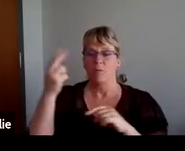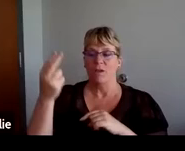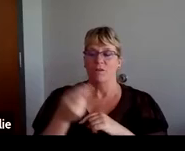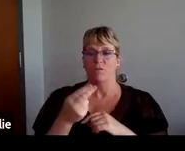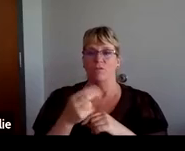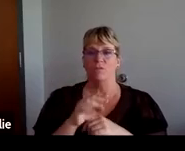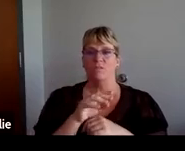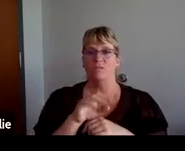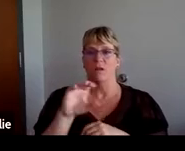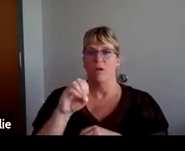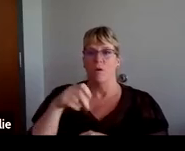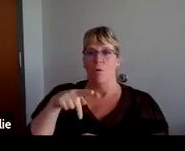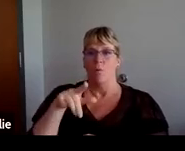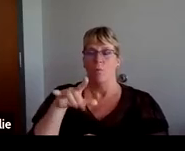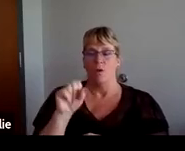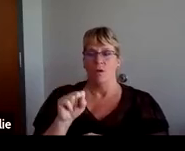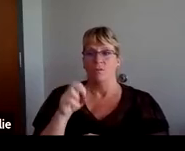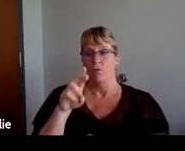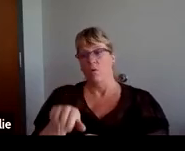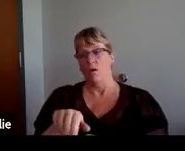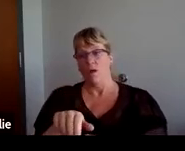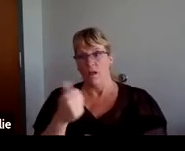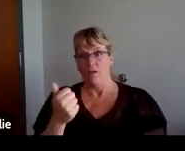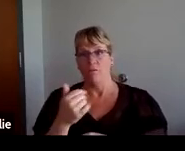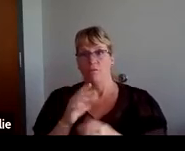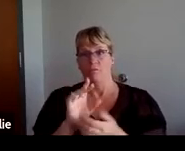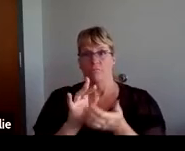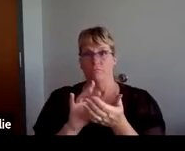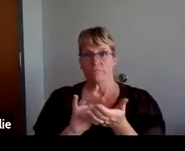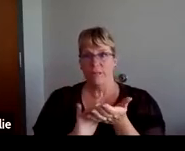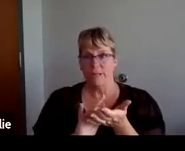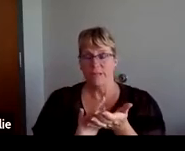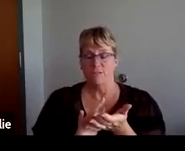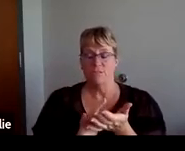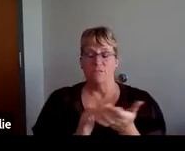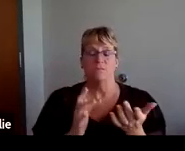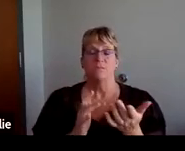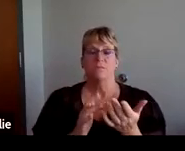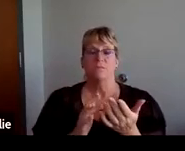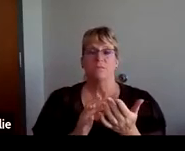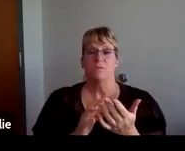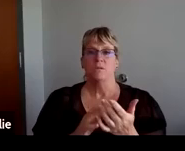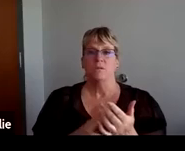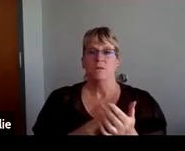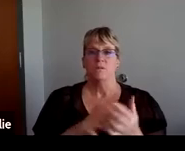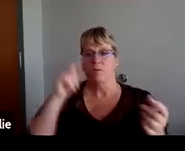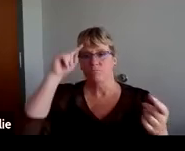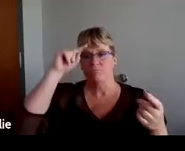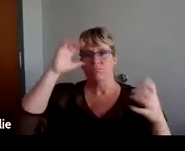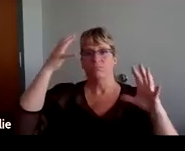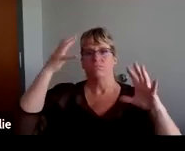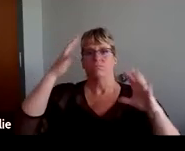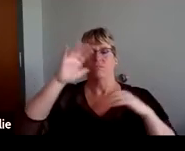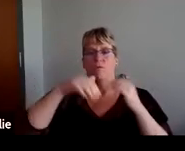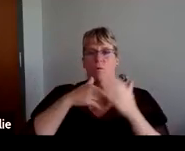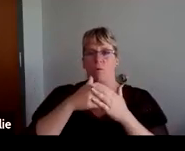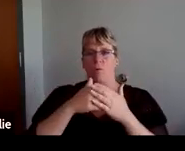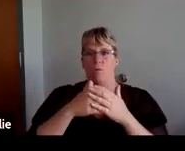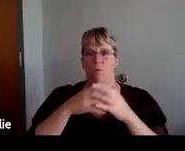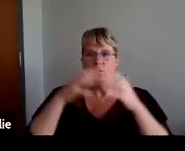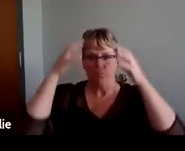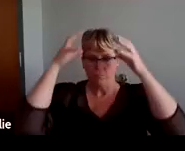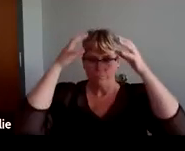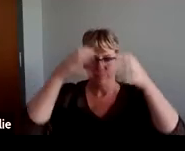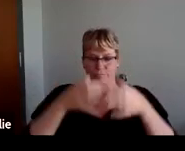like the opioids, or many of our other substances for that matter, we disrupt this whole entire circuit and